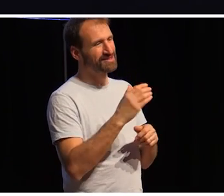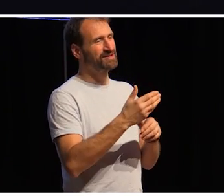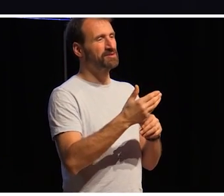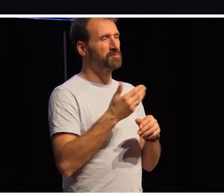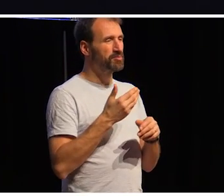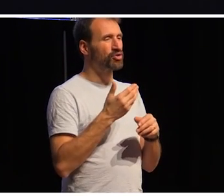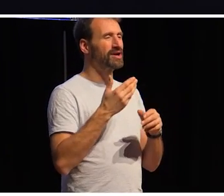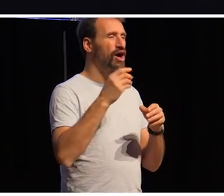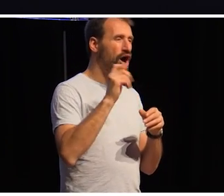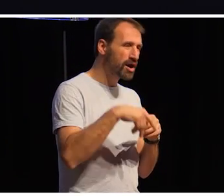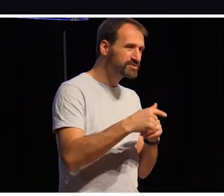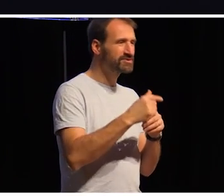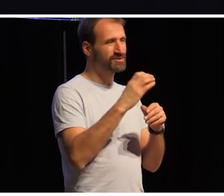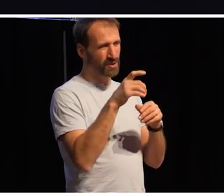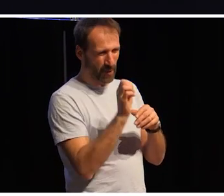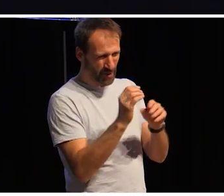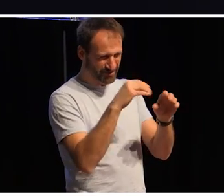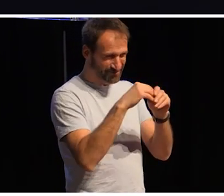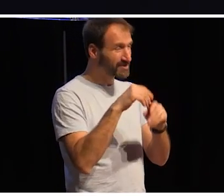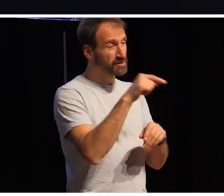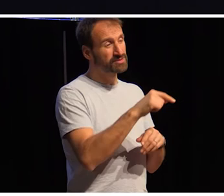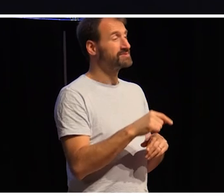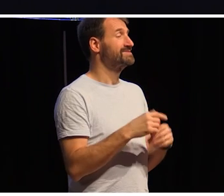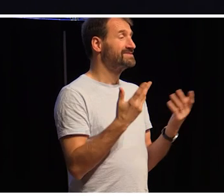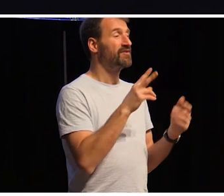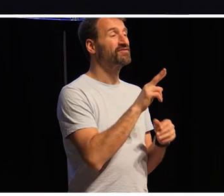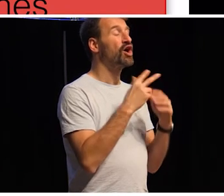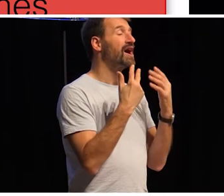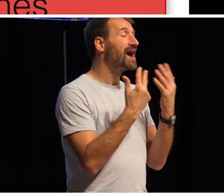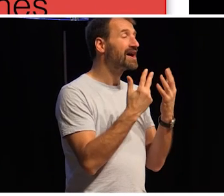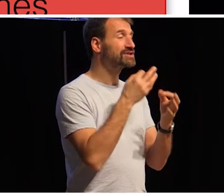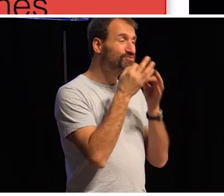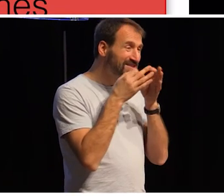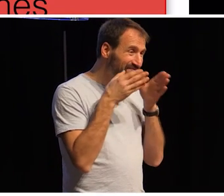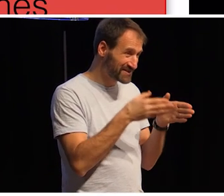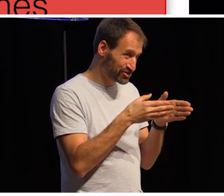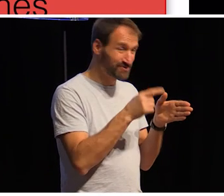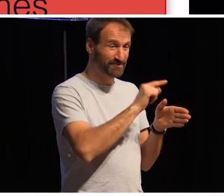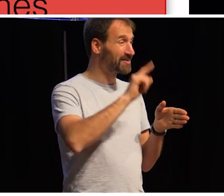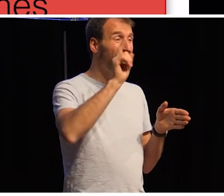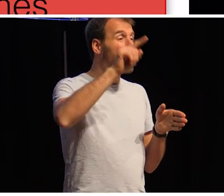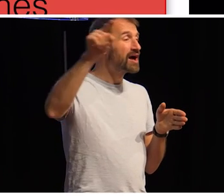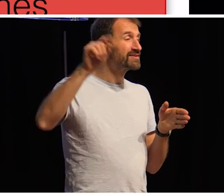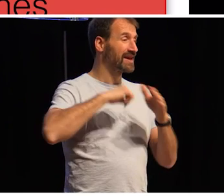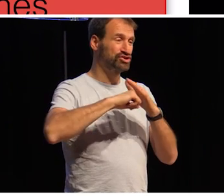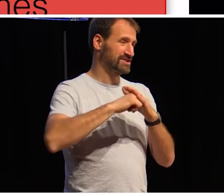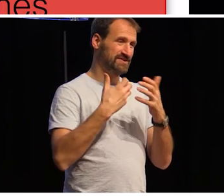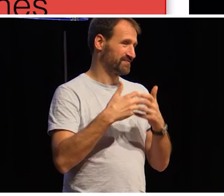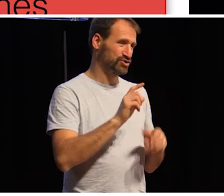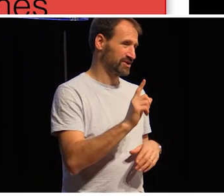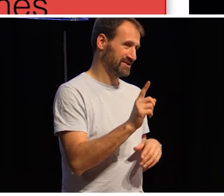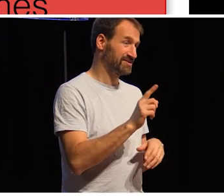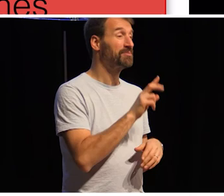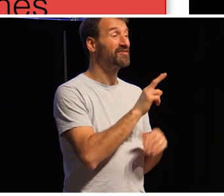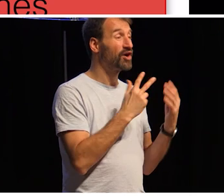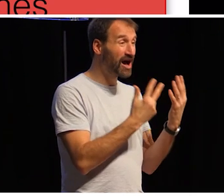V8 specific. So it doesn't help you in other engines, but it's also changing in V8 all the time. It's not